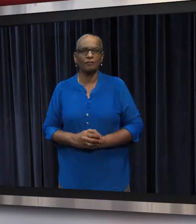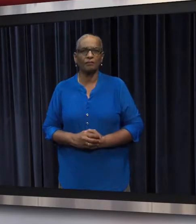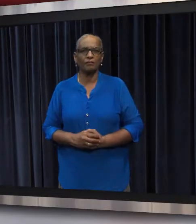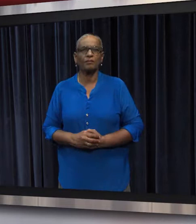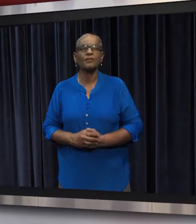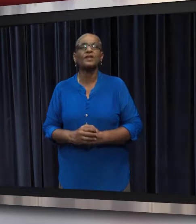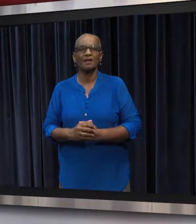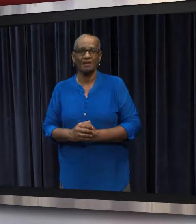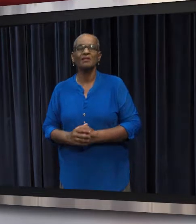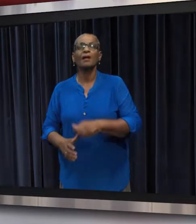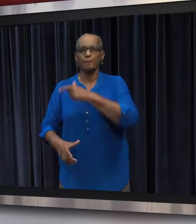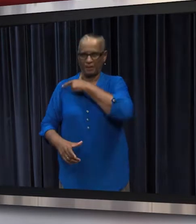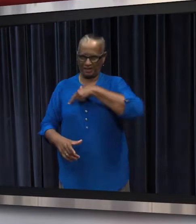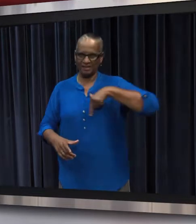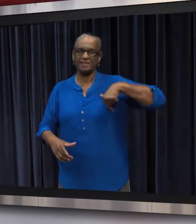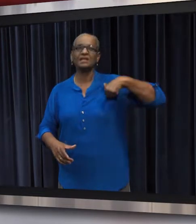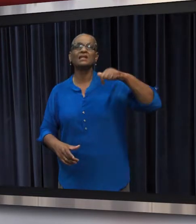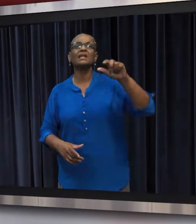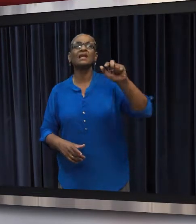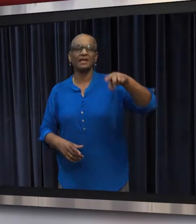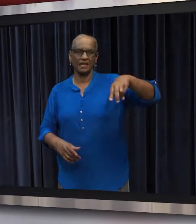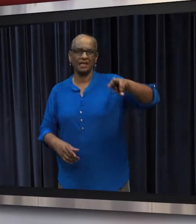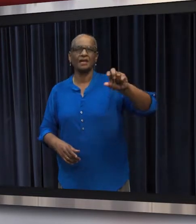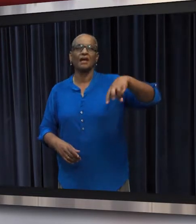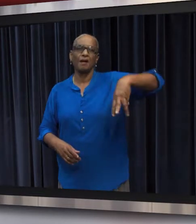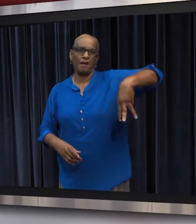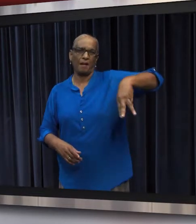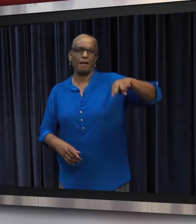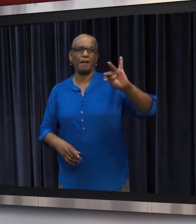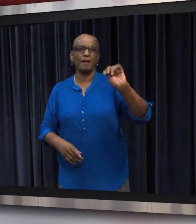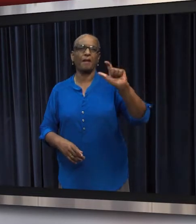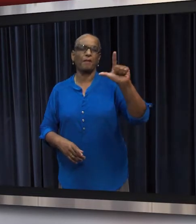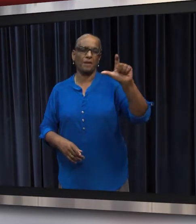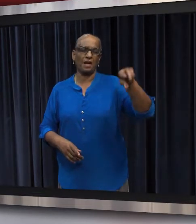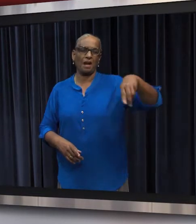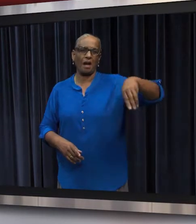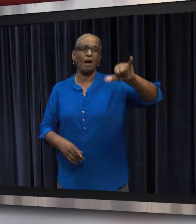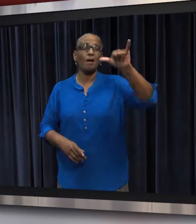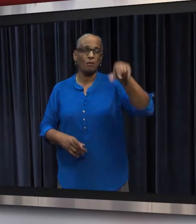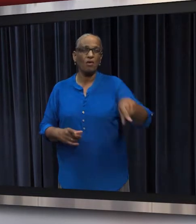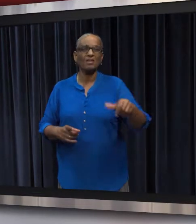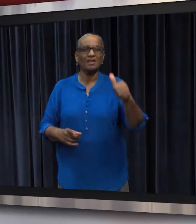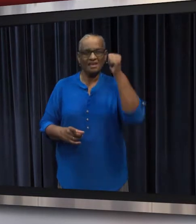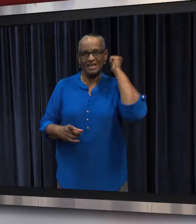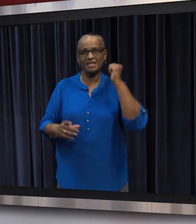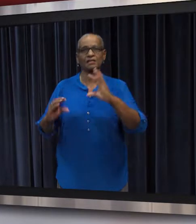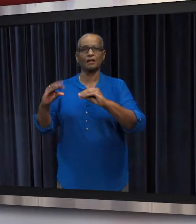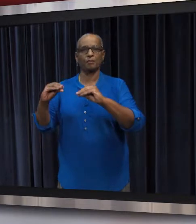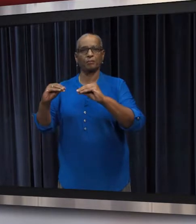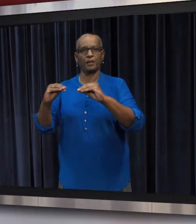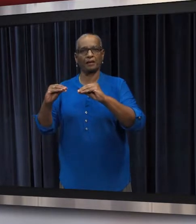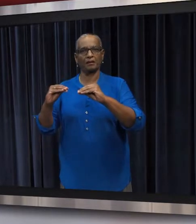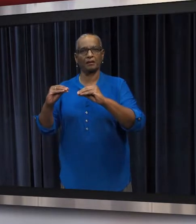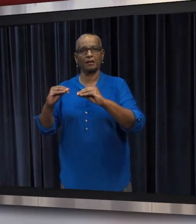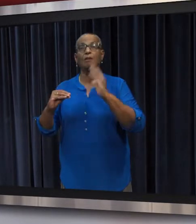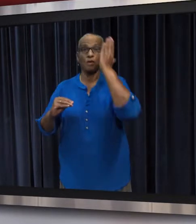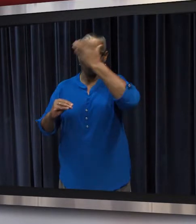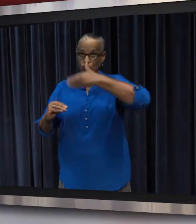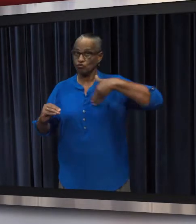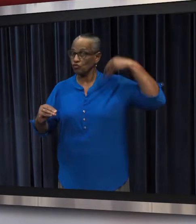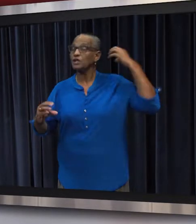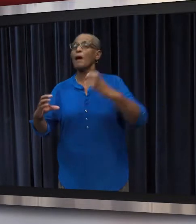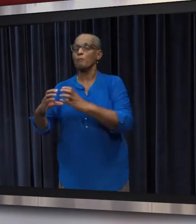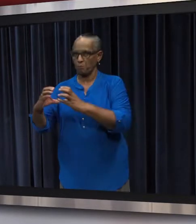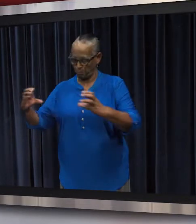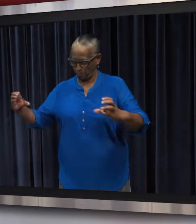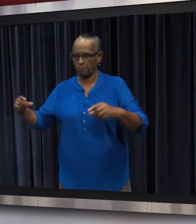clarified. The Prime Minister of Barbados, Mia Mottley, and her delegation held